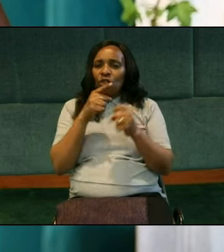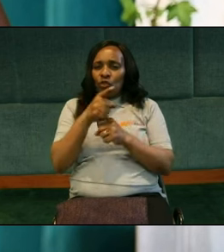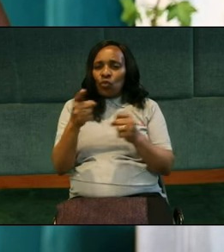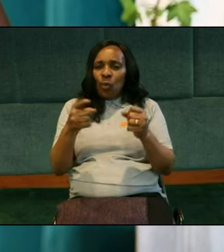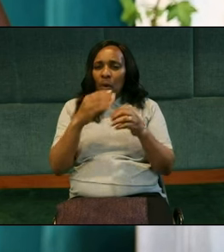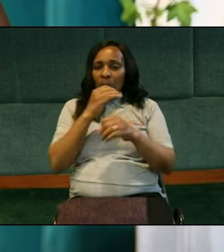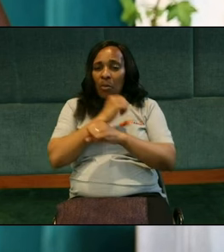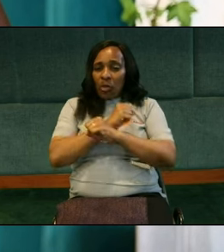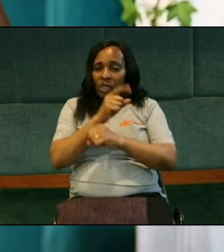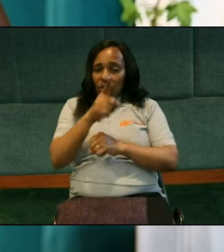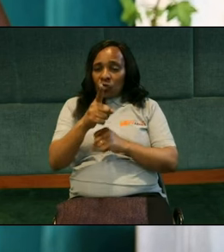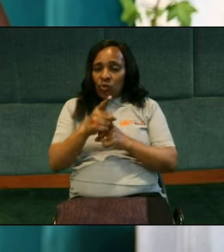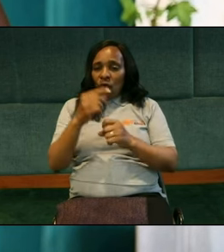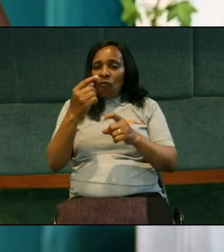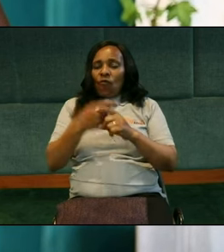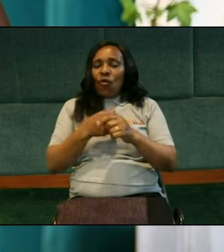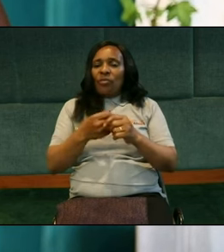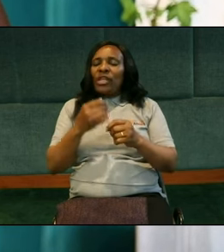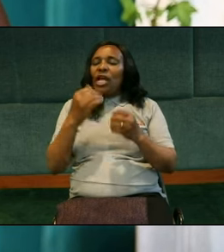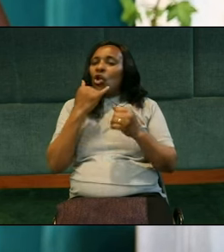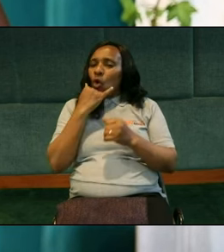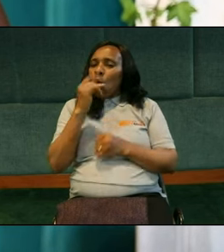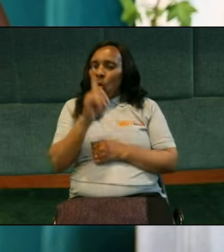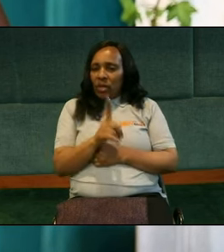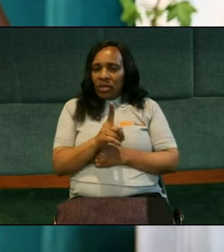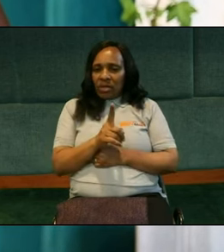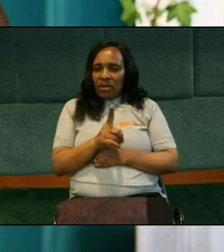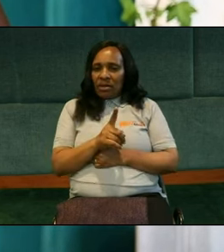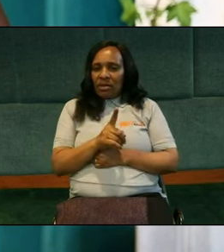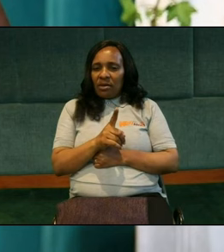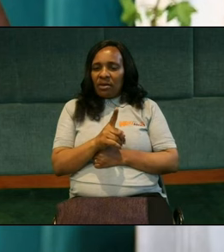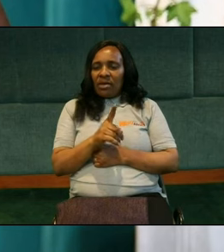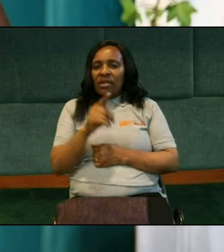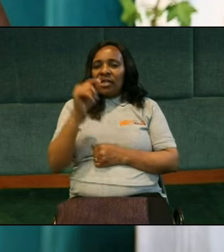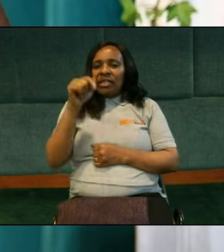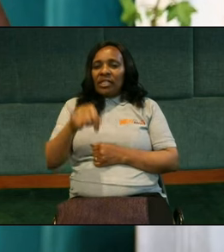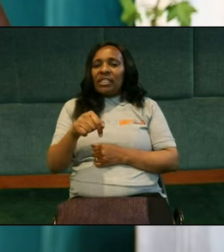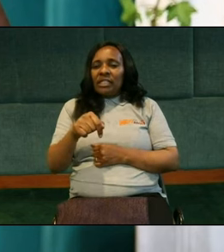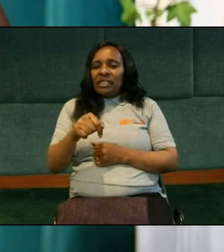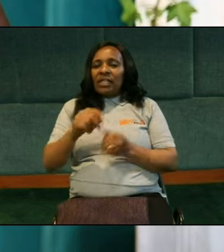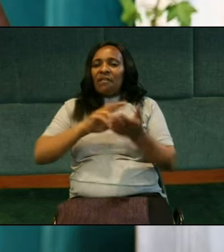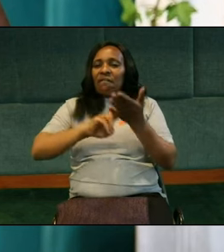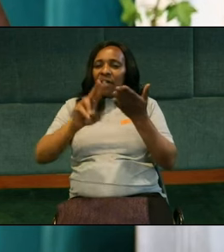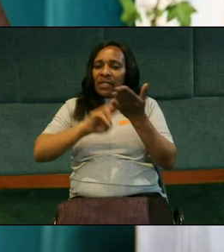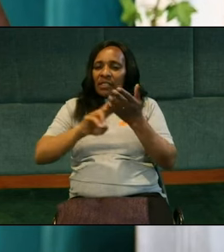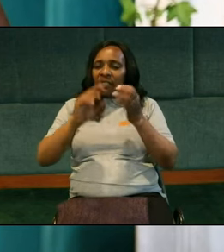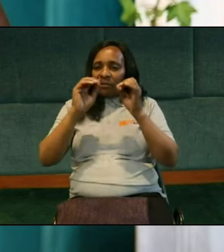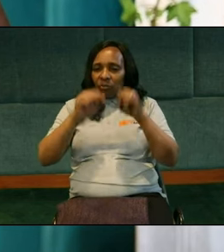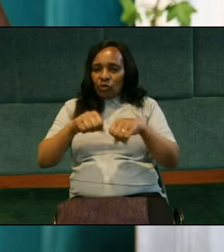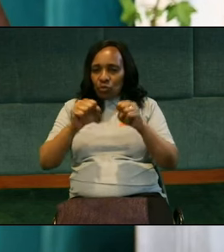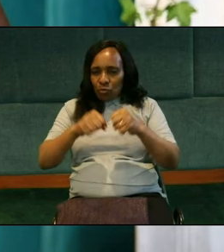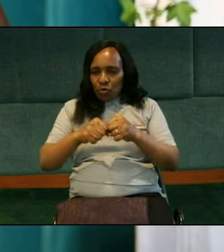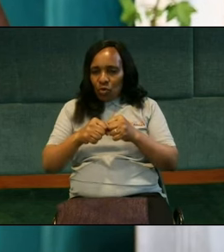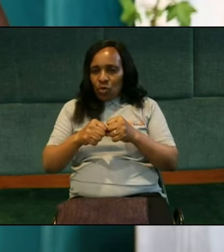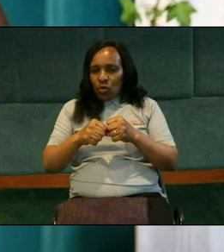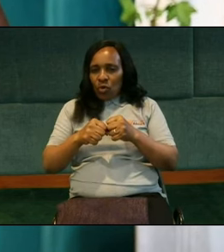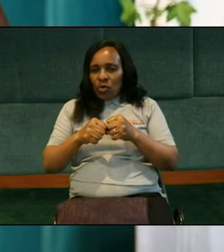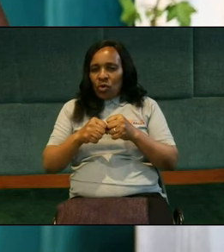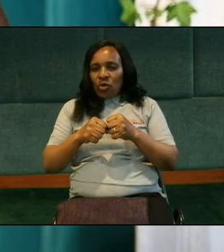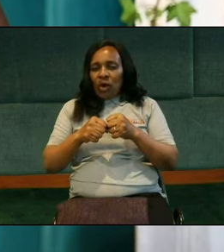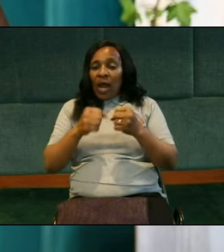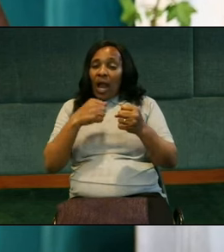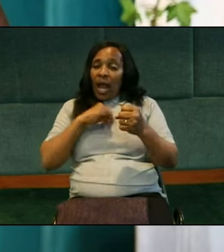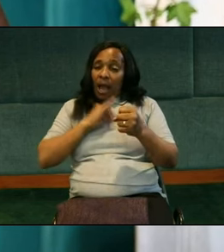you from the evil one." This text stood out because it's